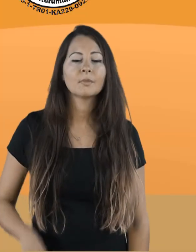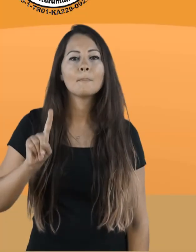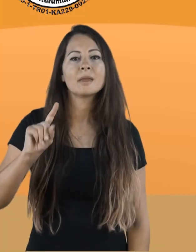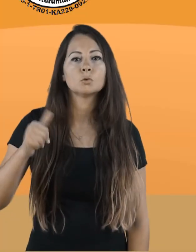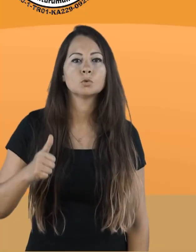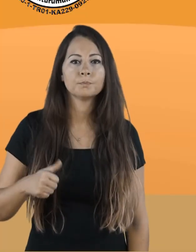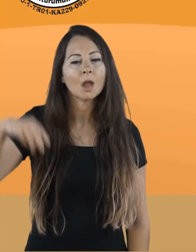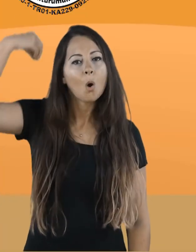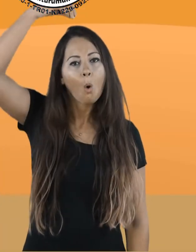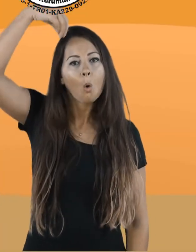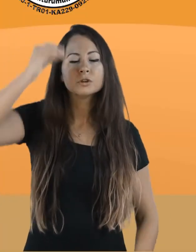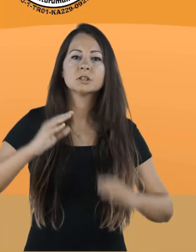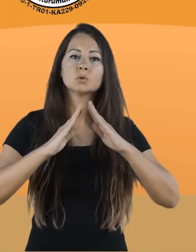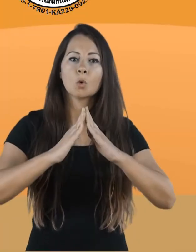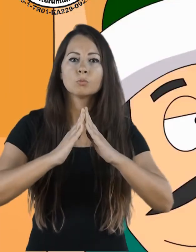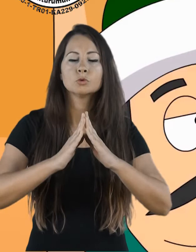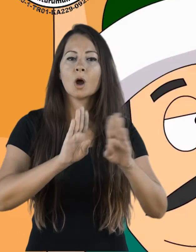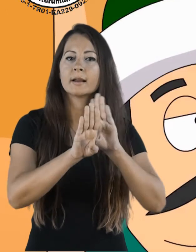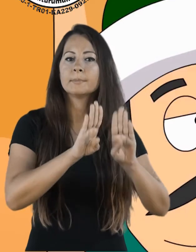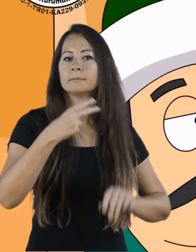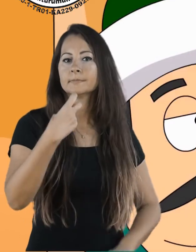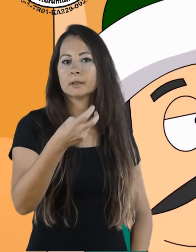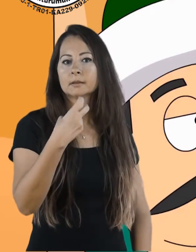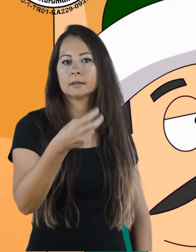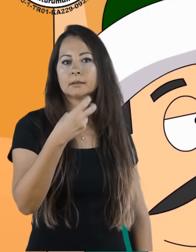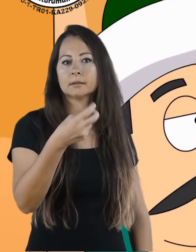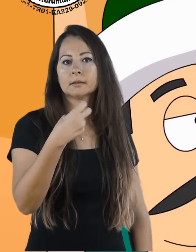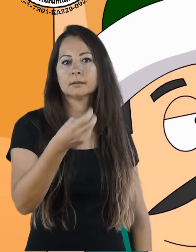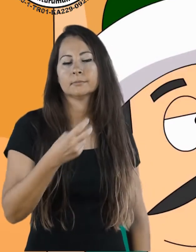One day, Nasettin Hoca's neighbor knocked at his door.